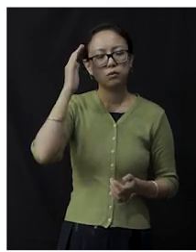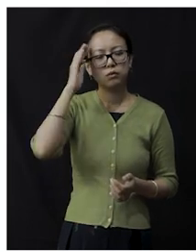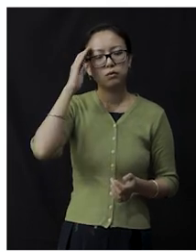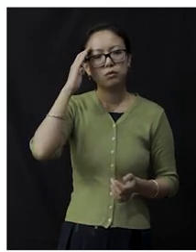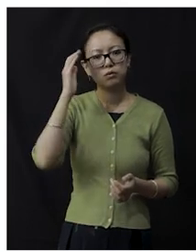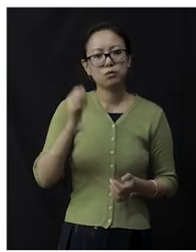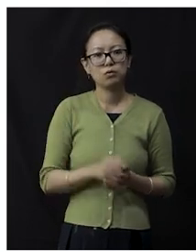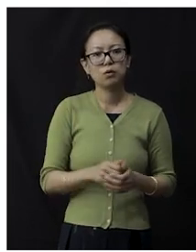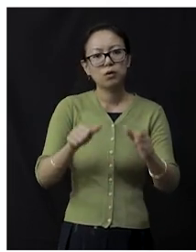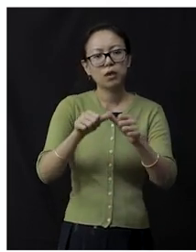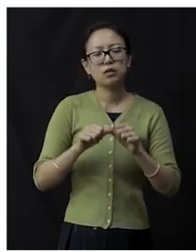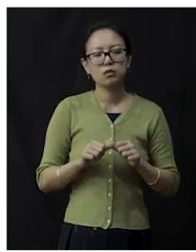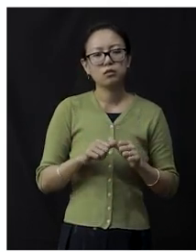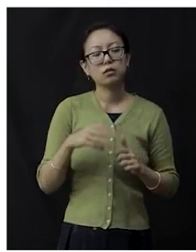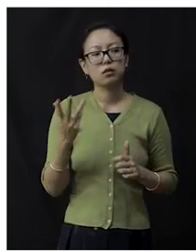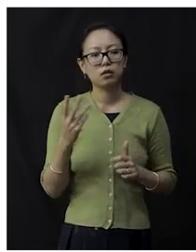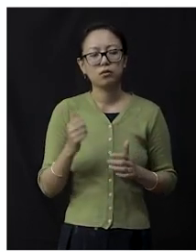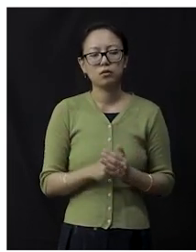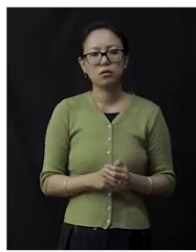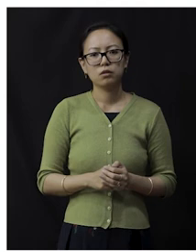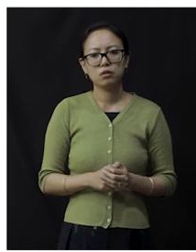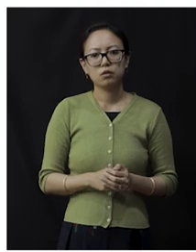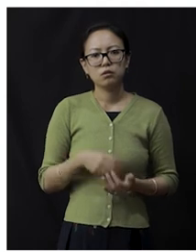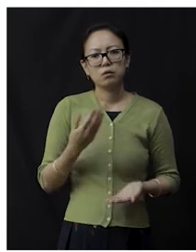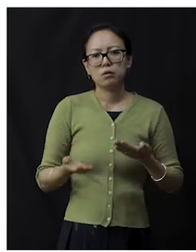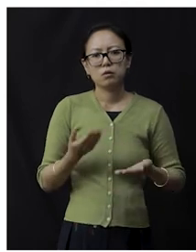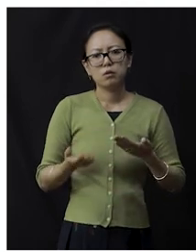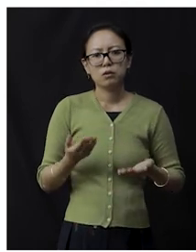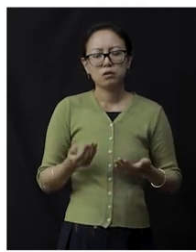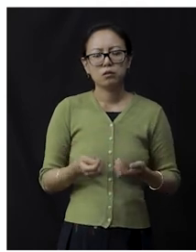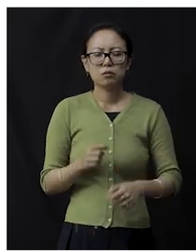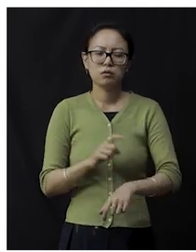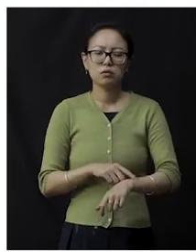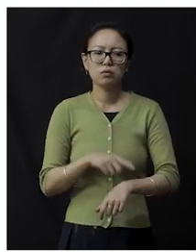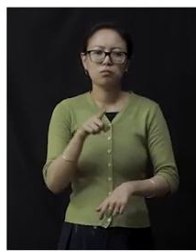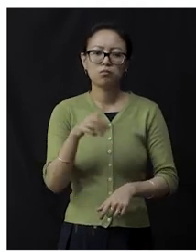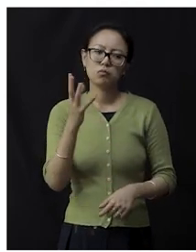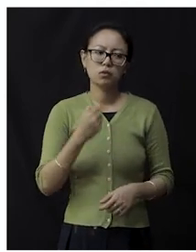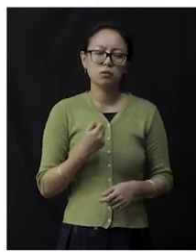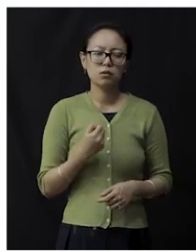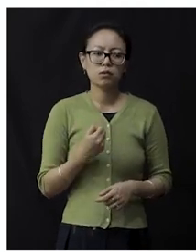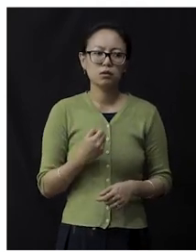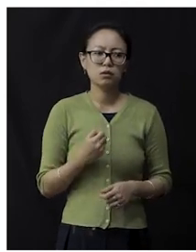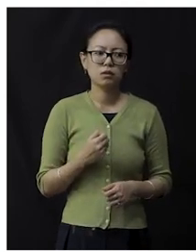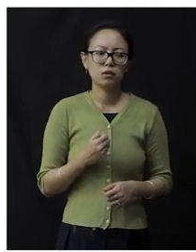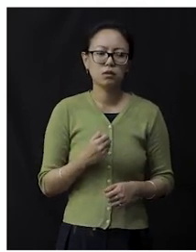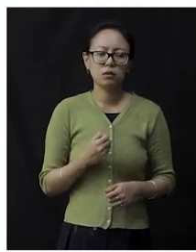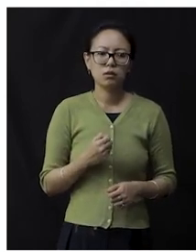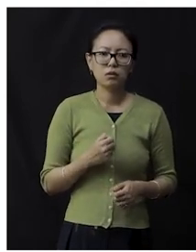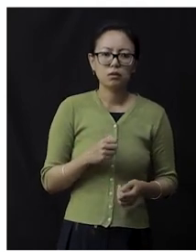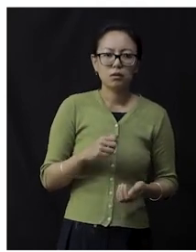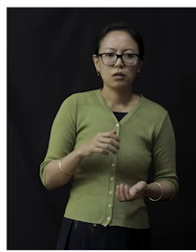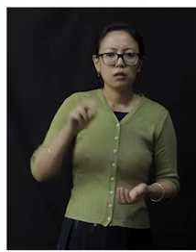So, whenever you get the time, I would want that you write different places. Places